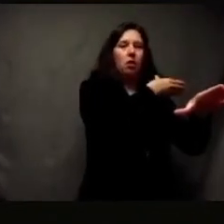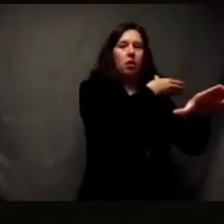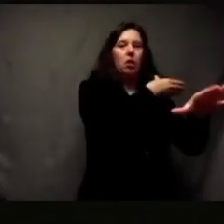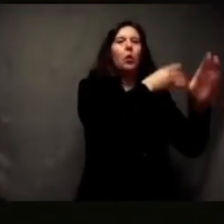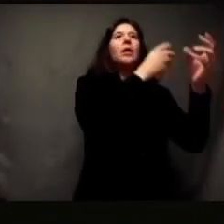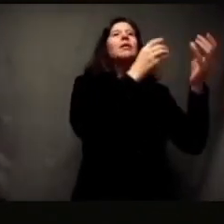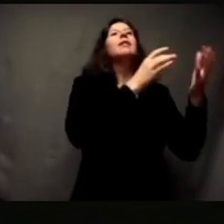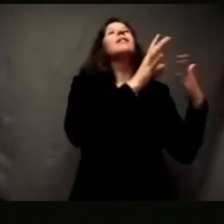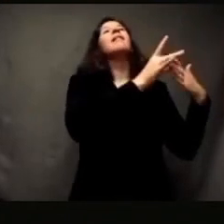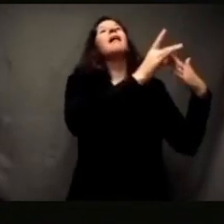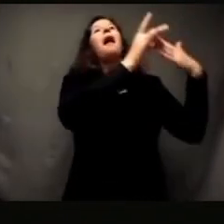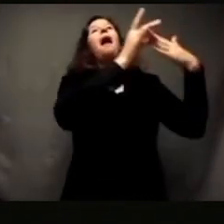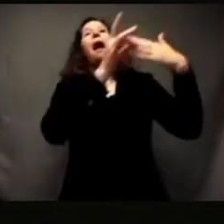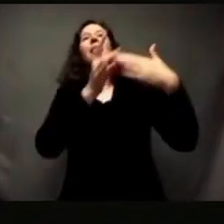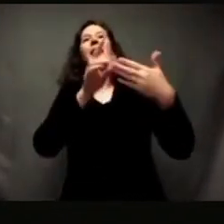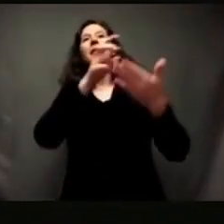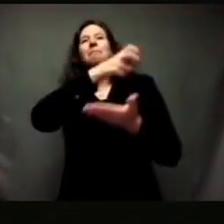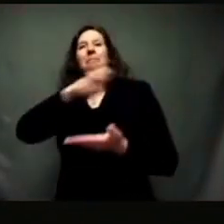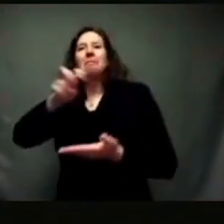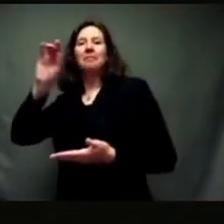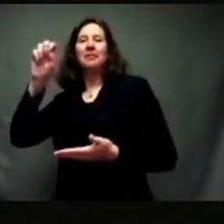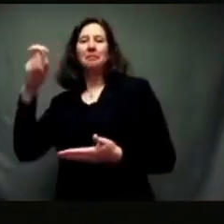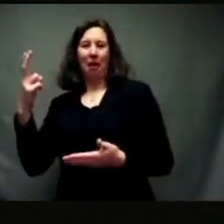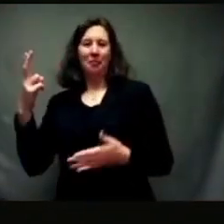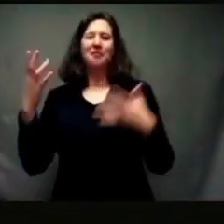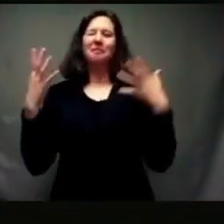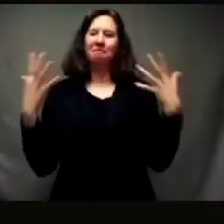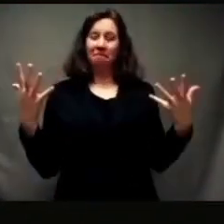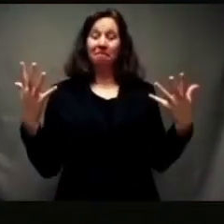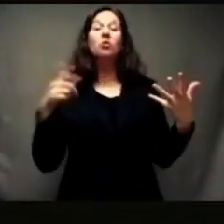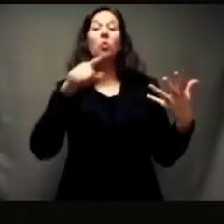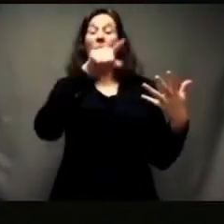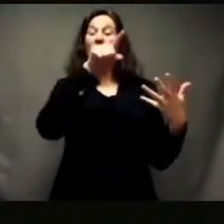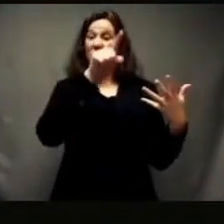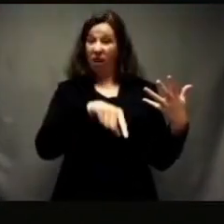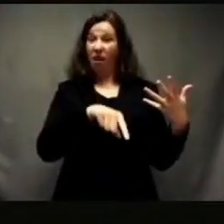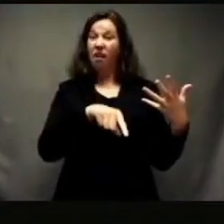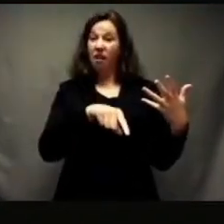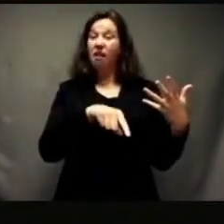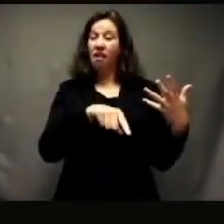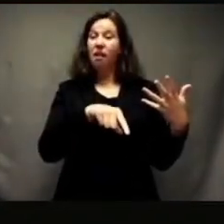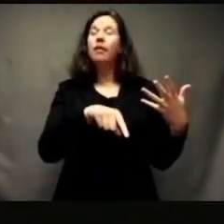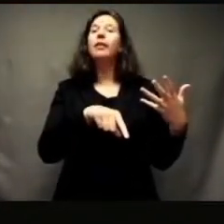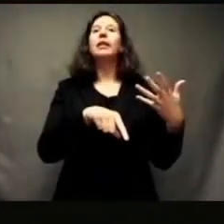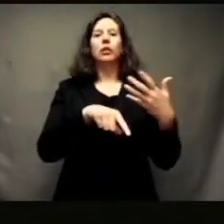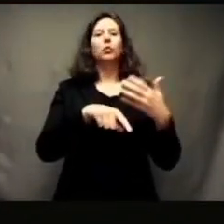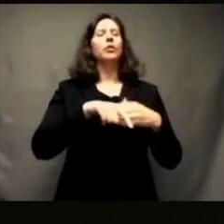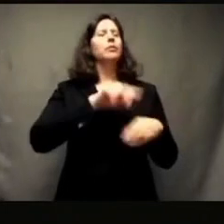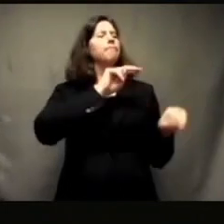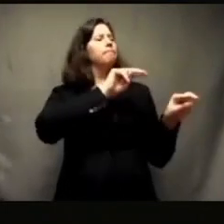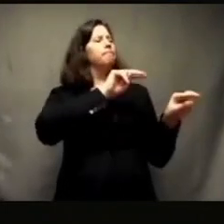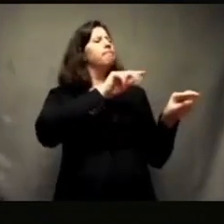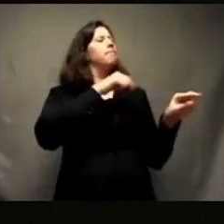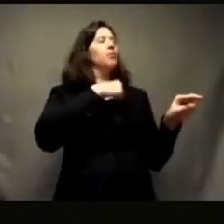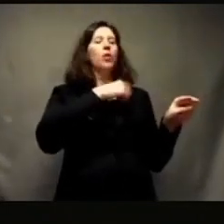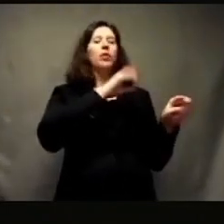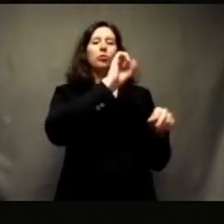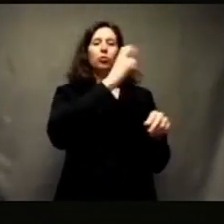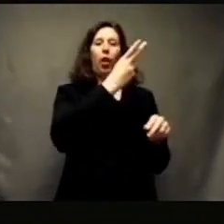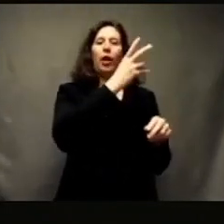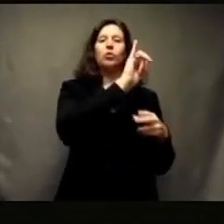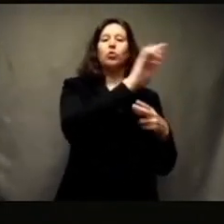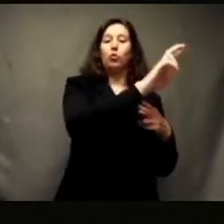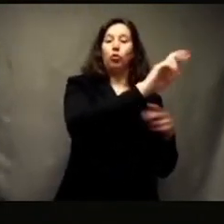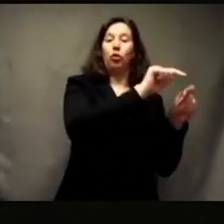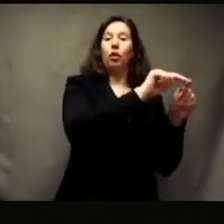gently guide them into Scratch. And so that's kind of everything in terms of what to look for with actual Scratch Junior.